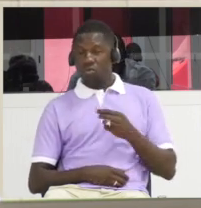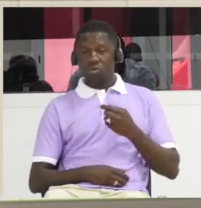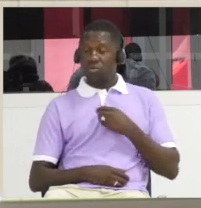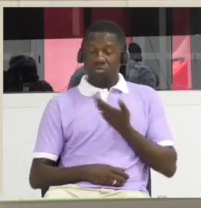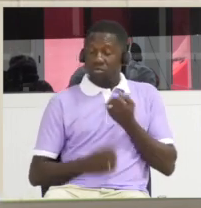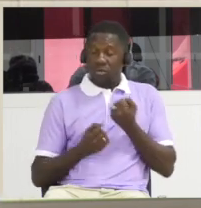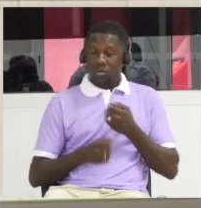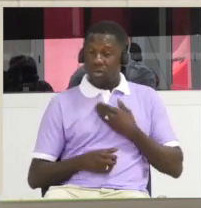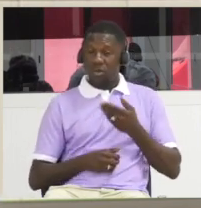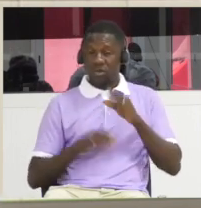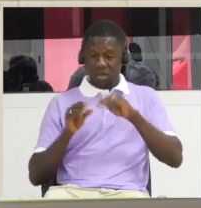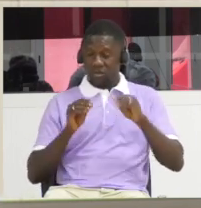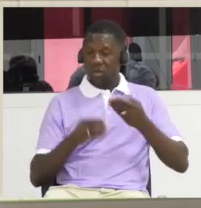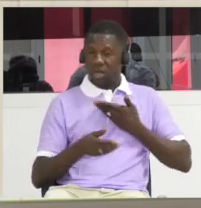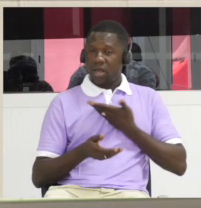taken